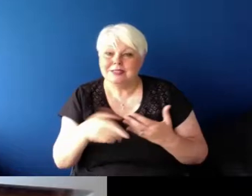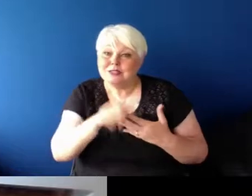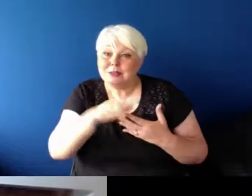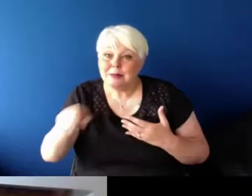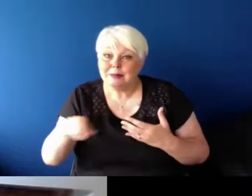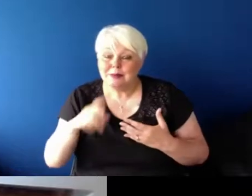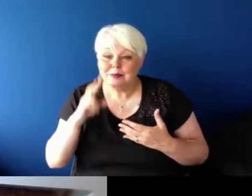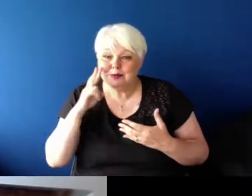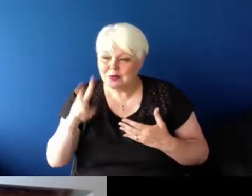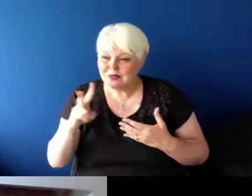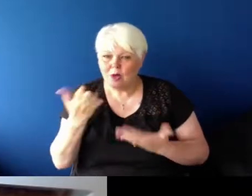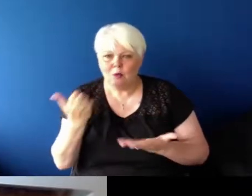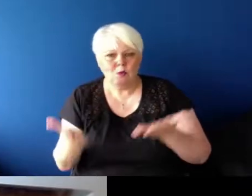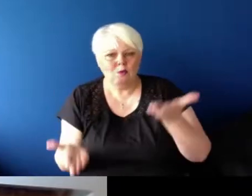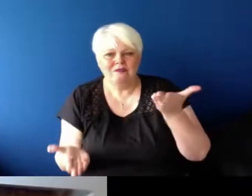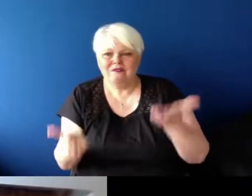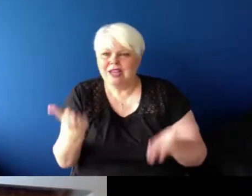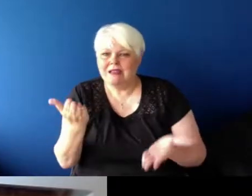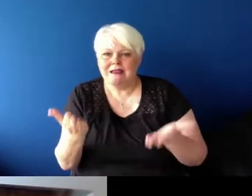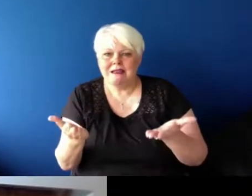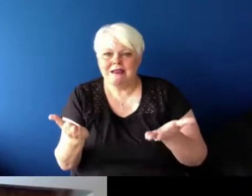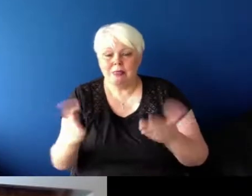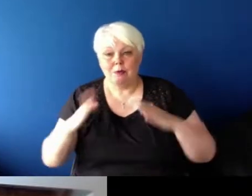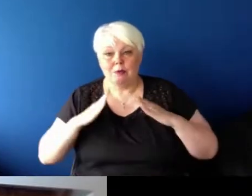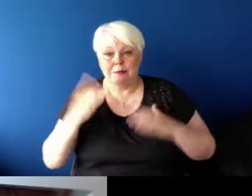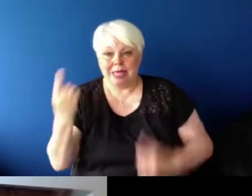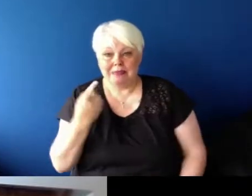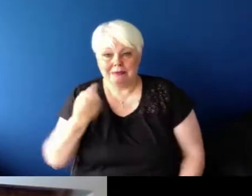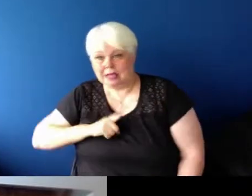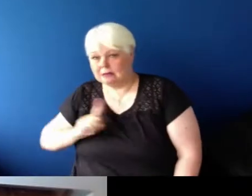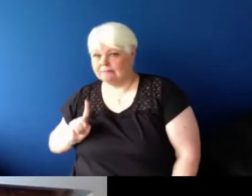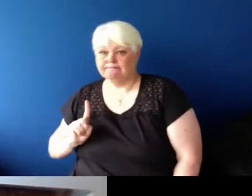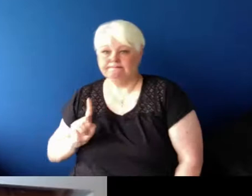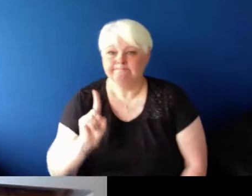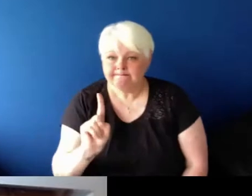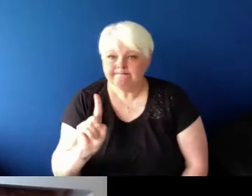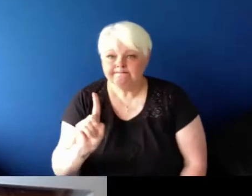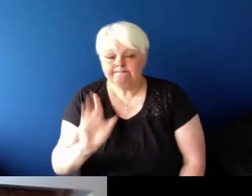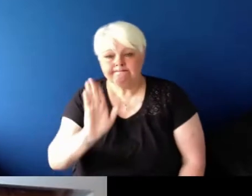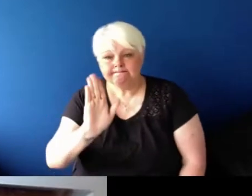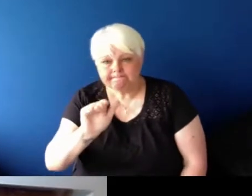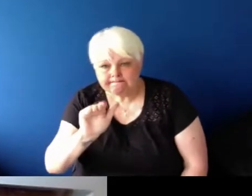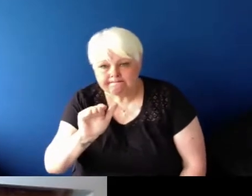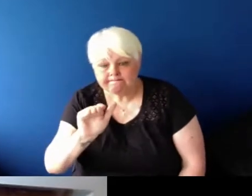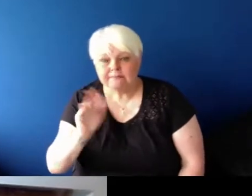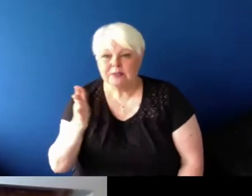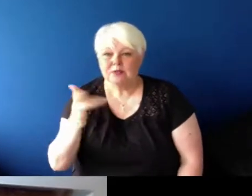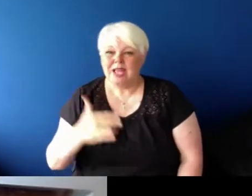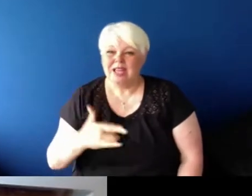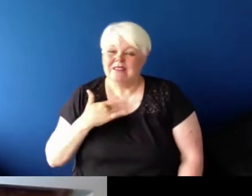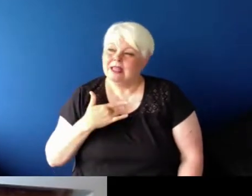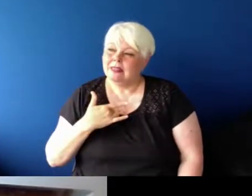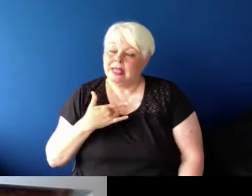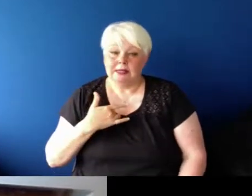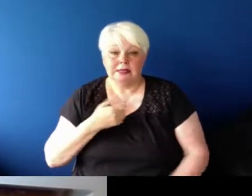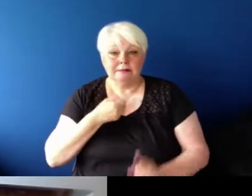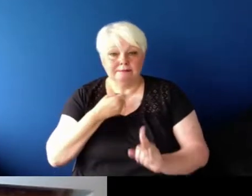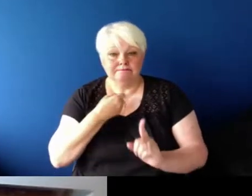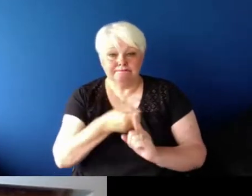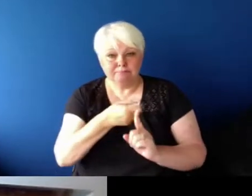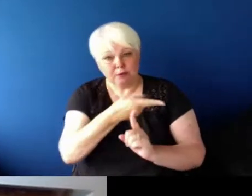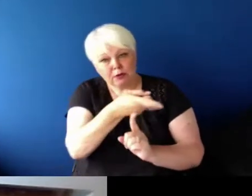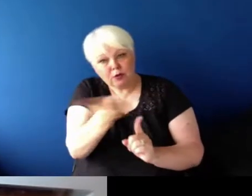as a matter of injustice and were prepared to put themselves there and push hard at that door. And I guess that's a resonance with you and your community as